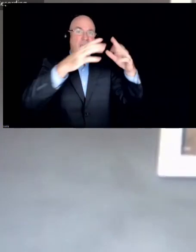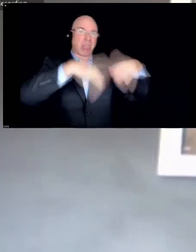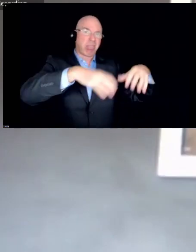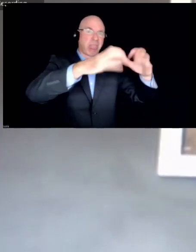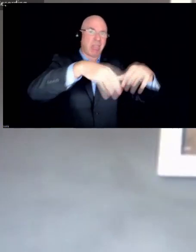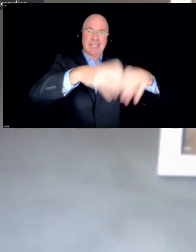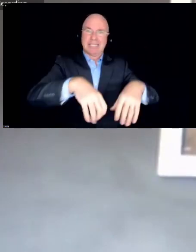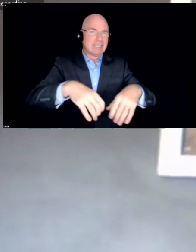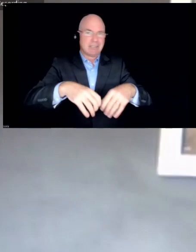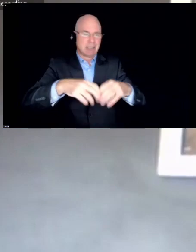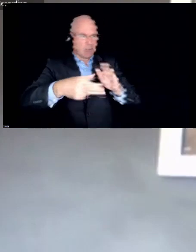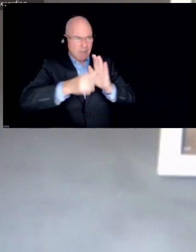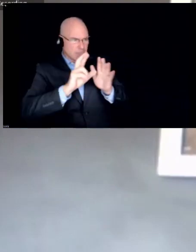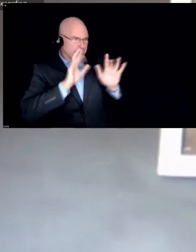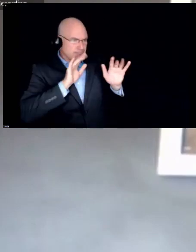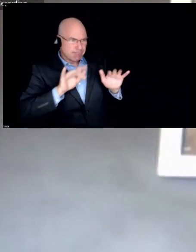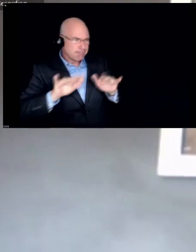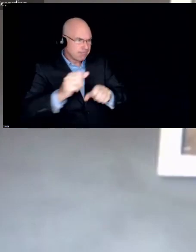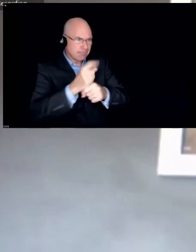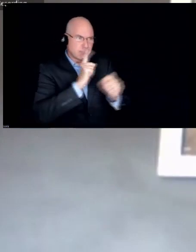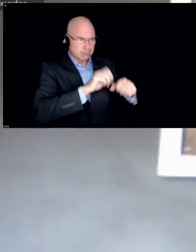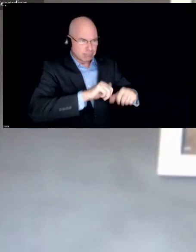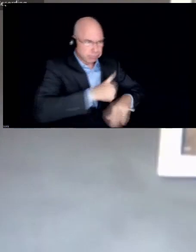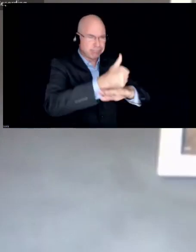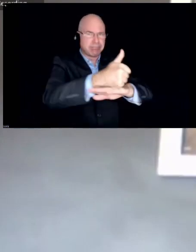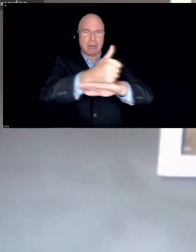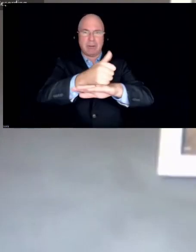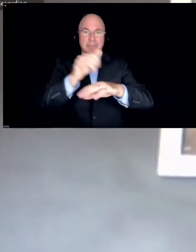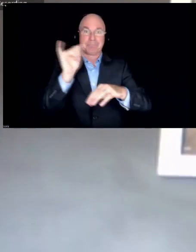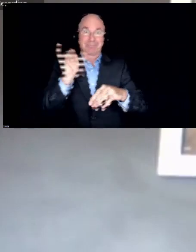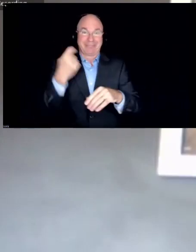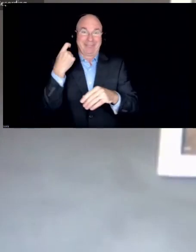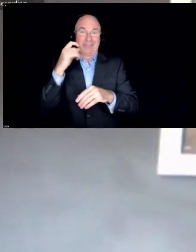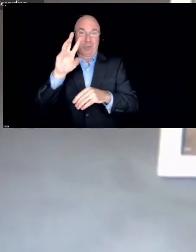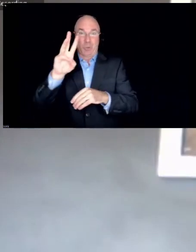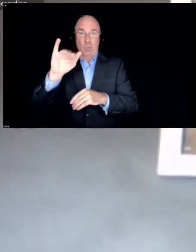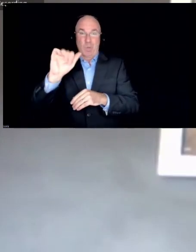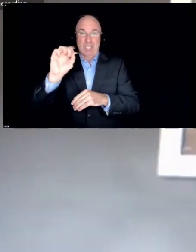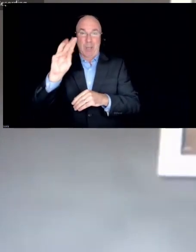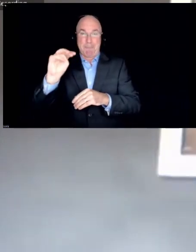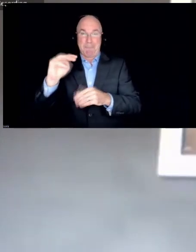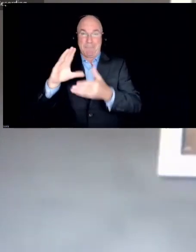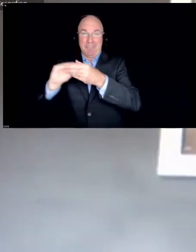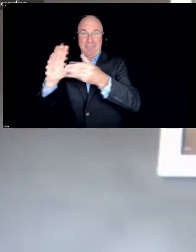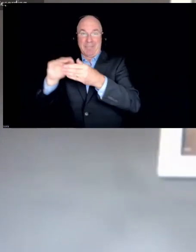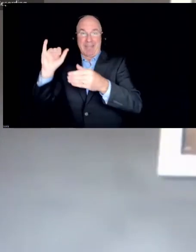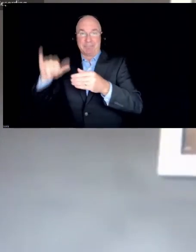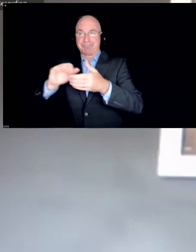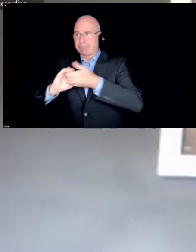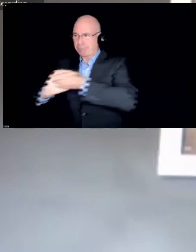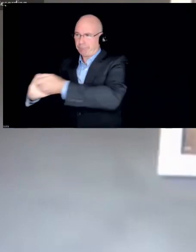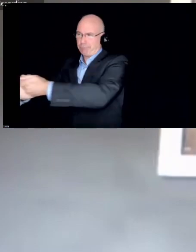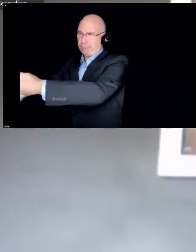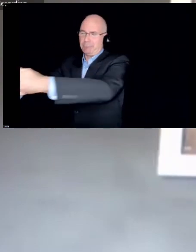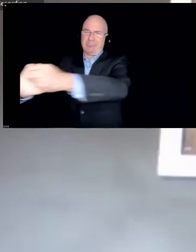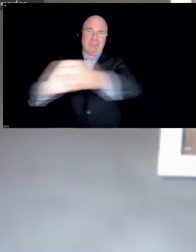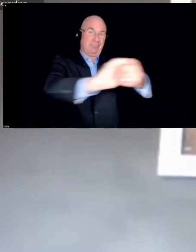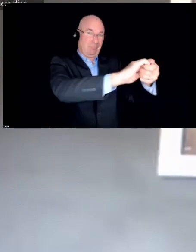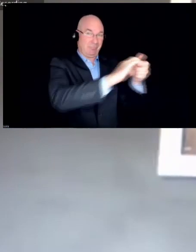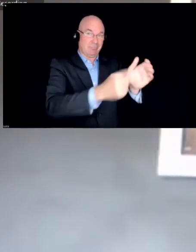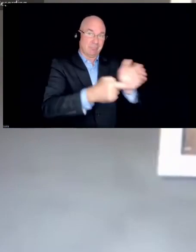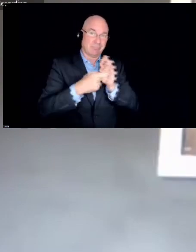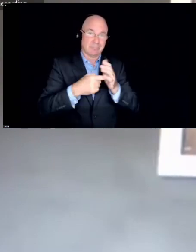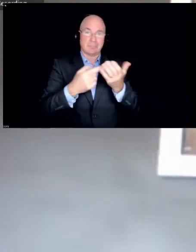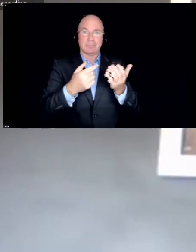community. It's a collective effort, like Wisdom had mentioned, to change these systems, such as our structures,